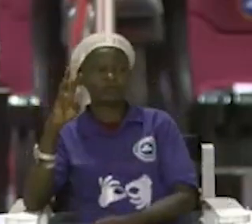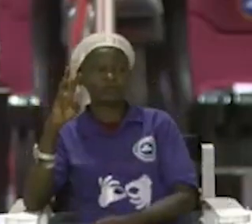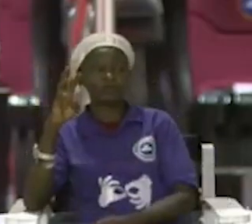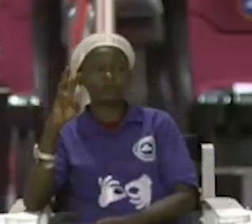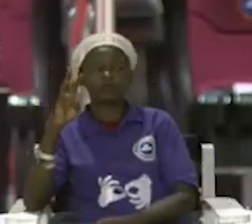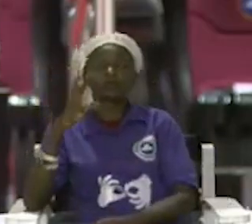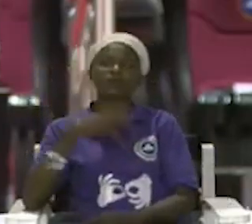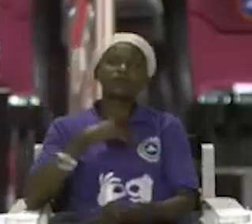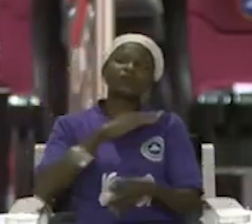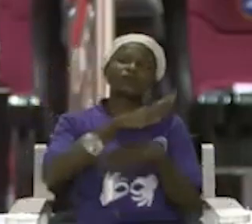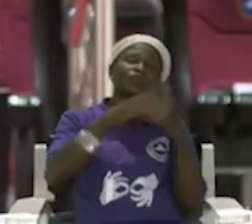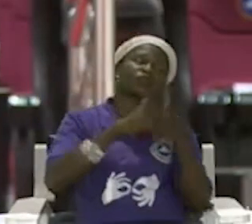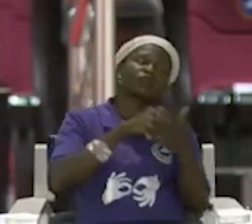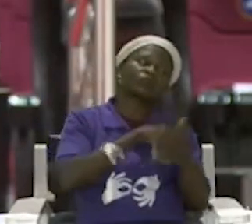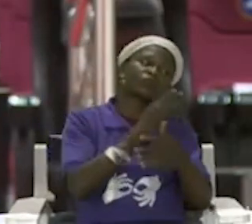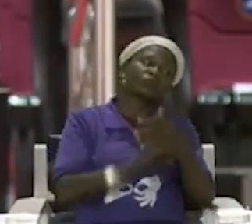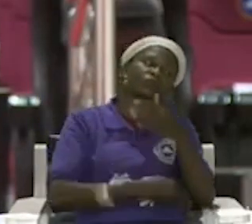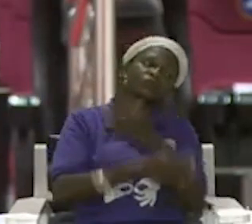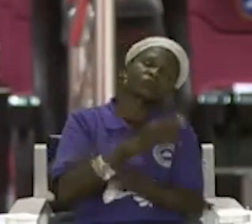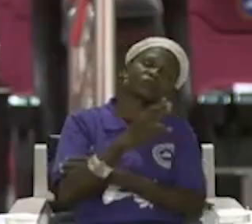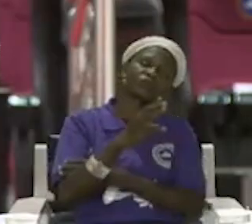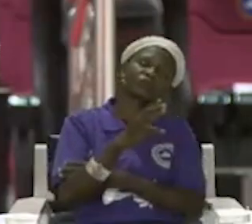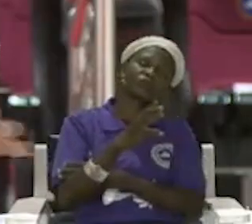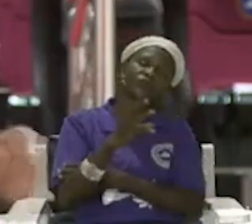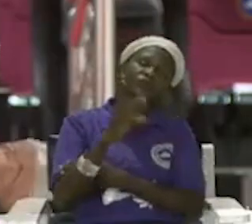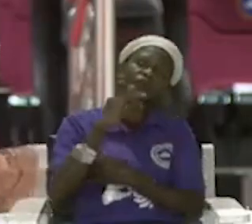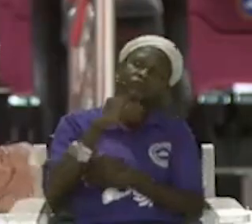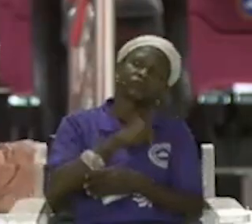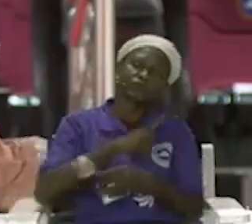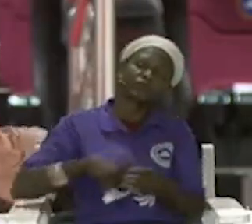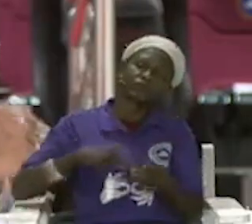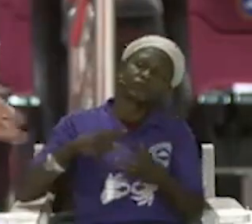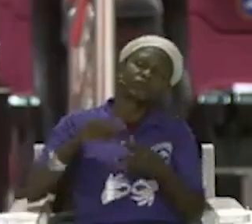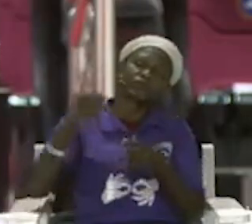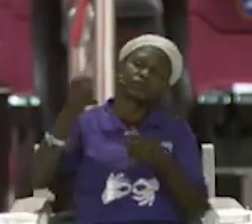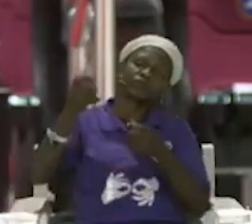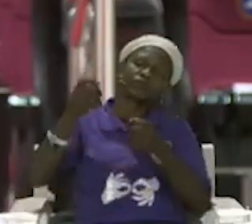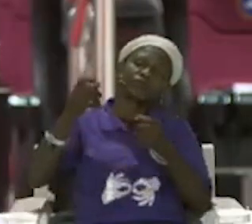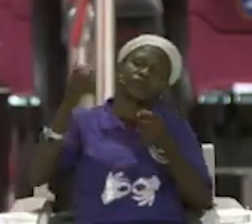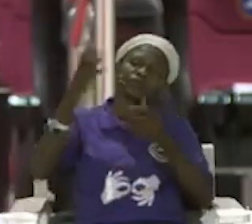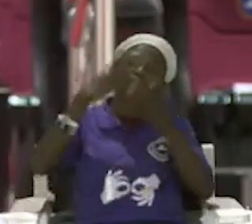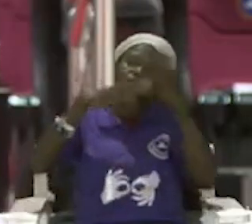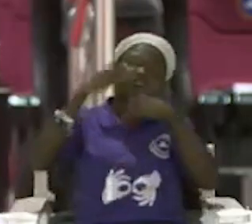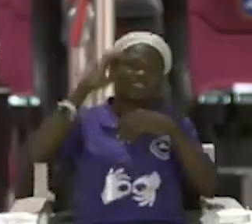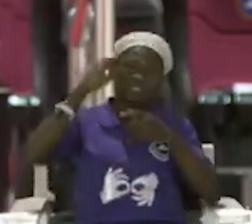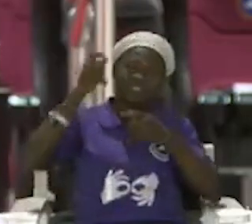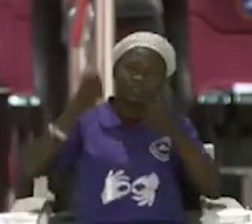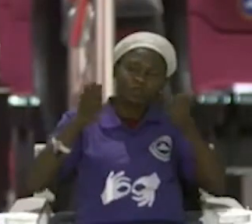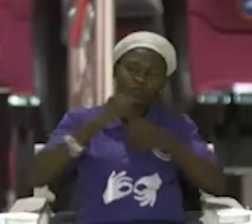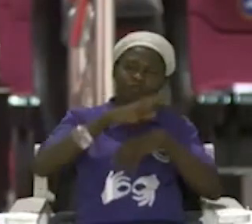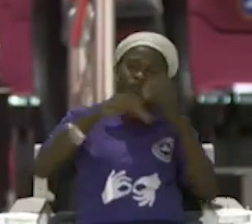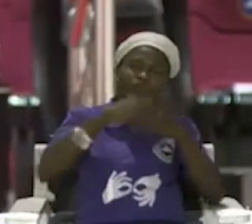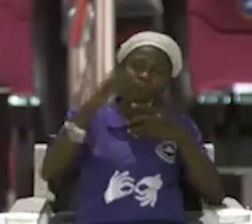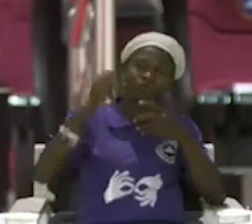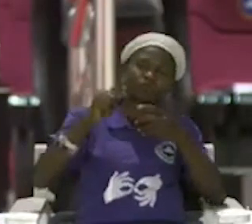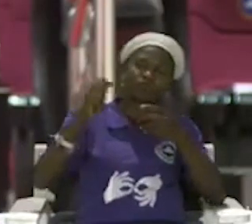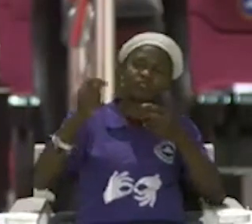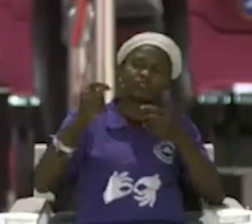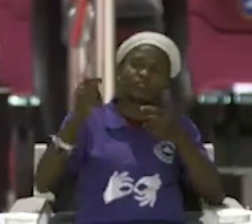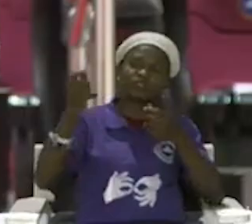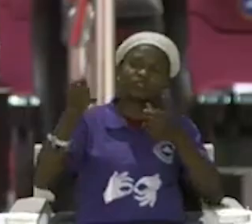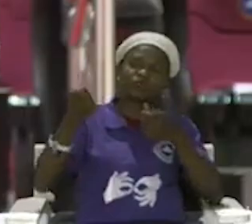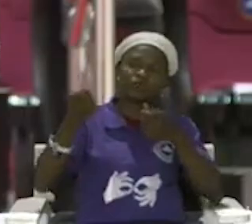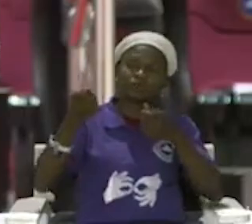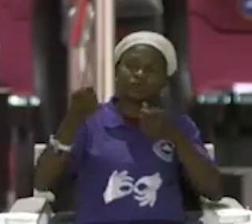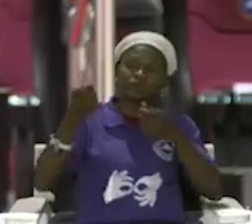And the Almighty God is the Lord of hosts. He controls all the hosts in heaven, on earth,